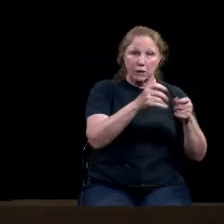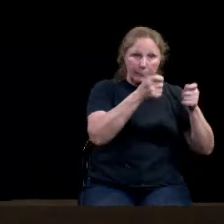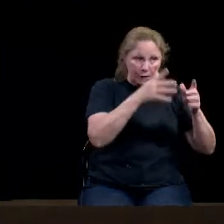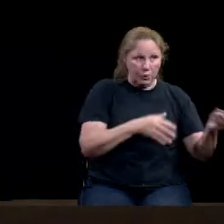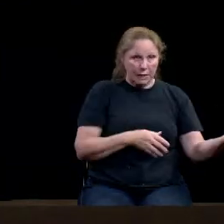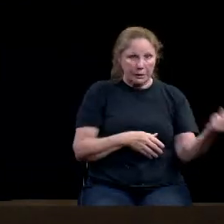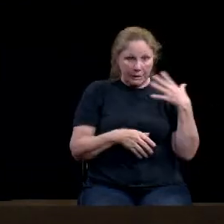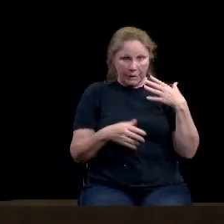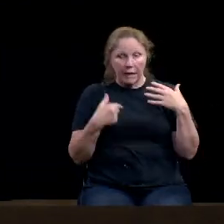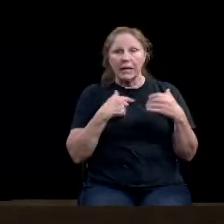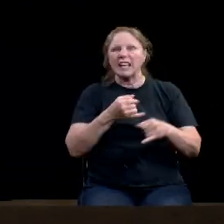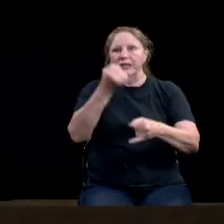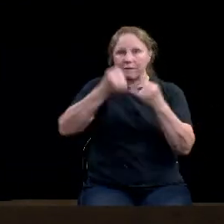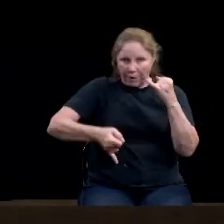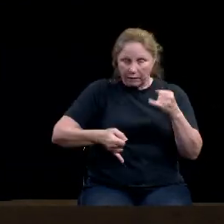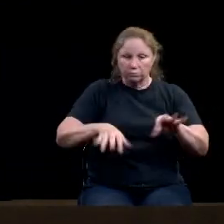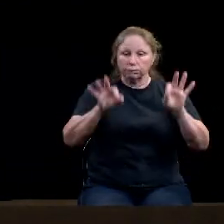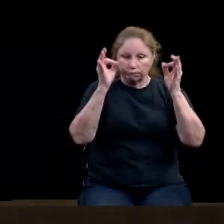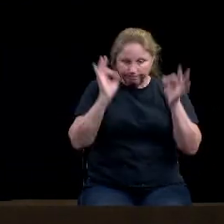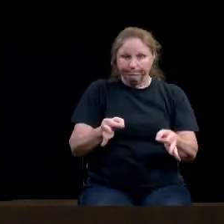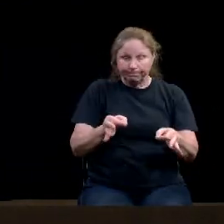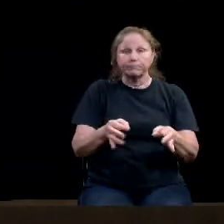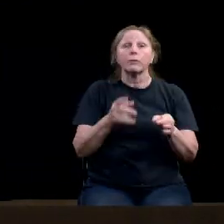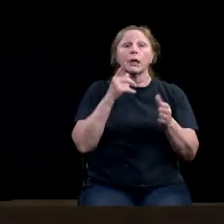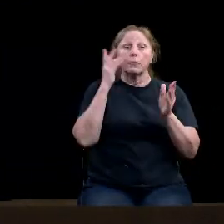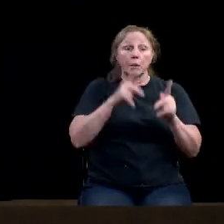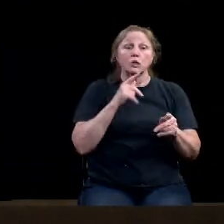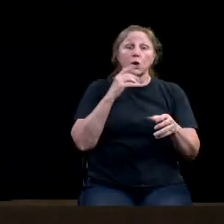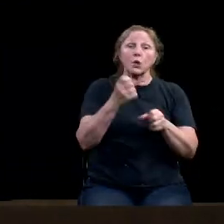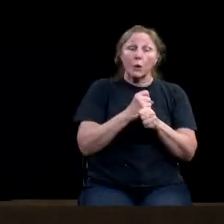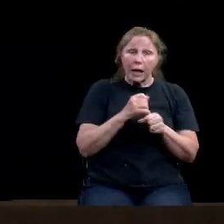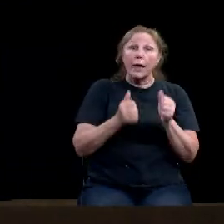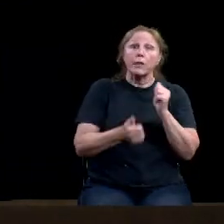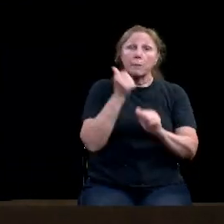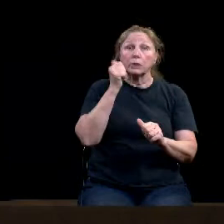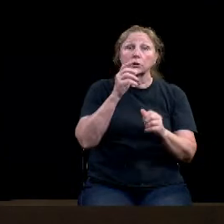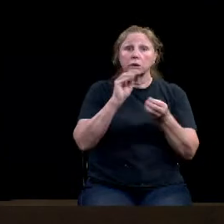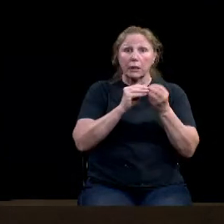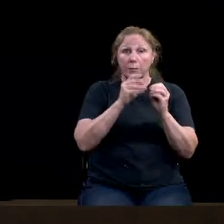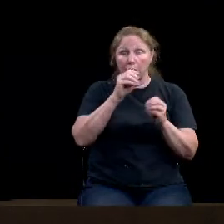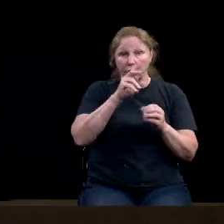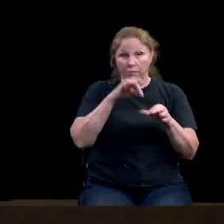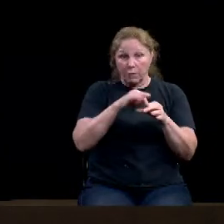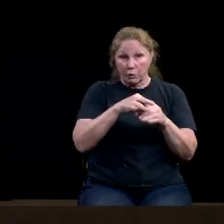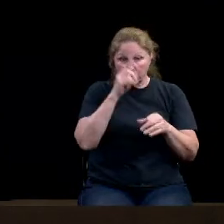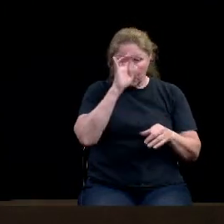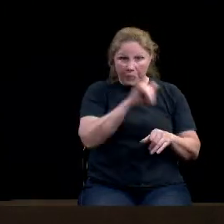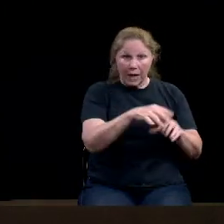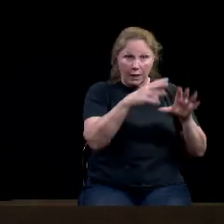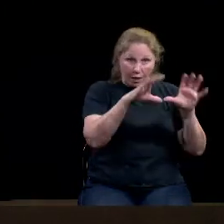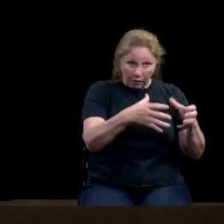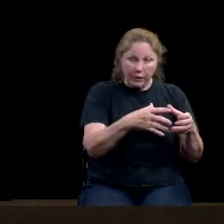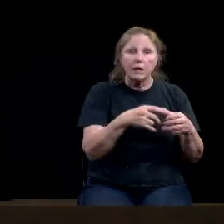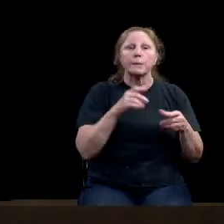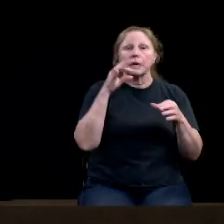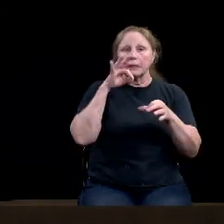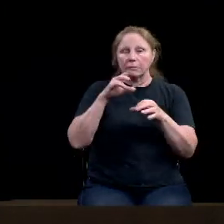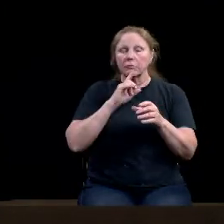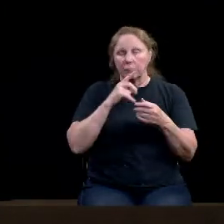be declared elected for the District 5 for a 2-year term ending May 2023. Is there a